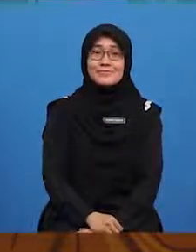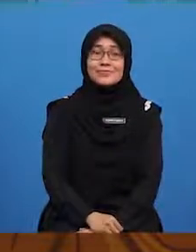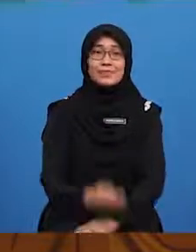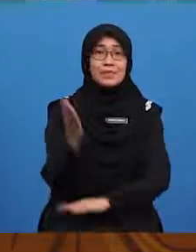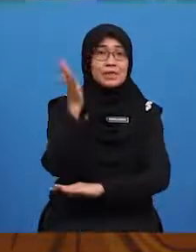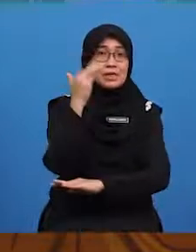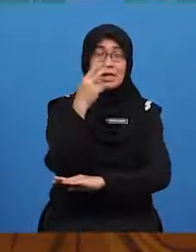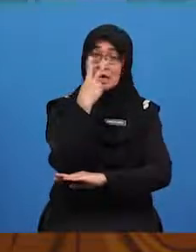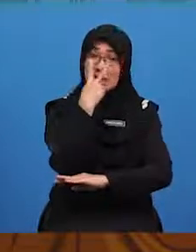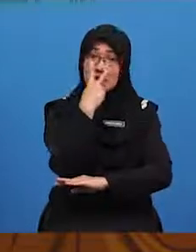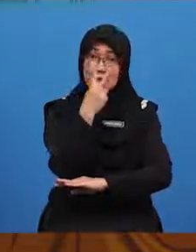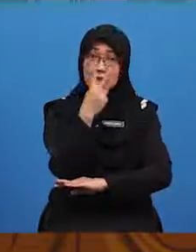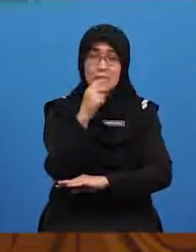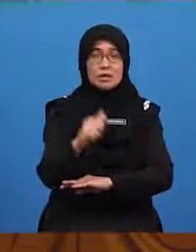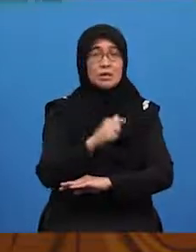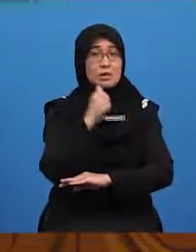okay, boys and girls?